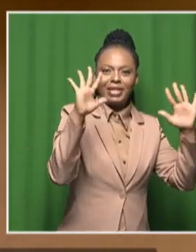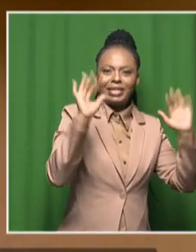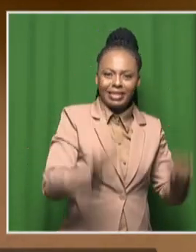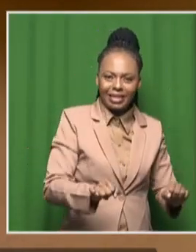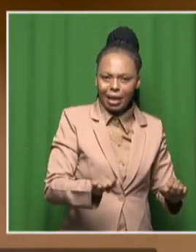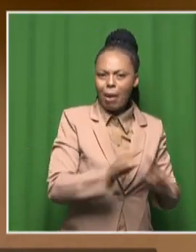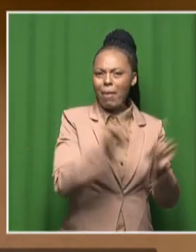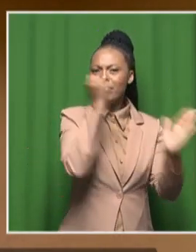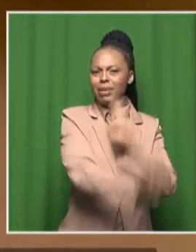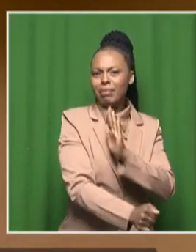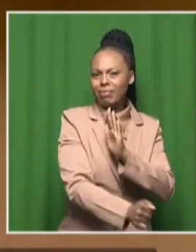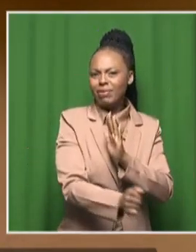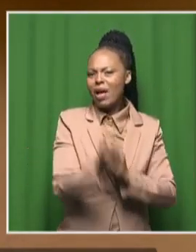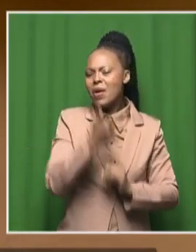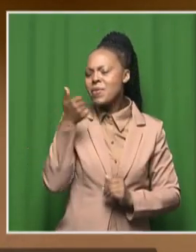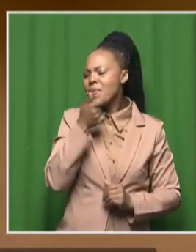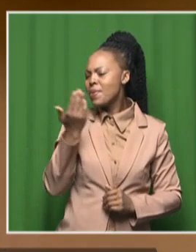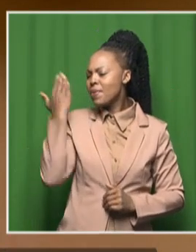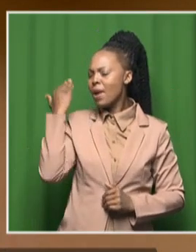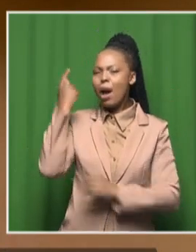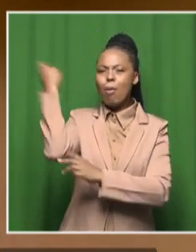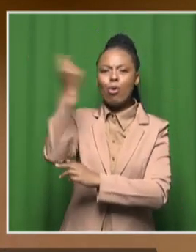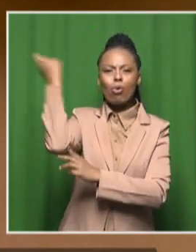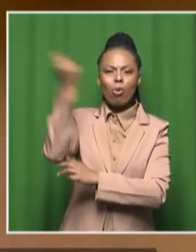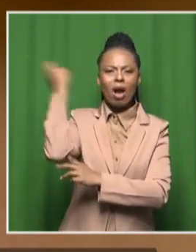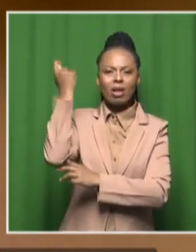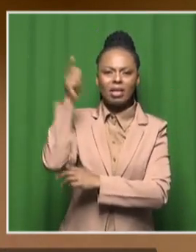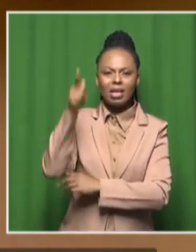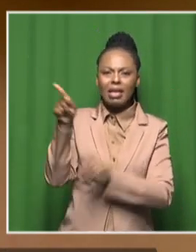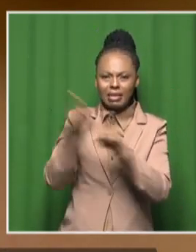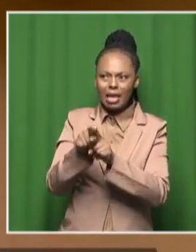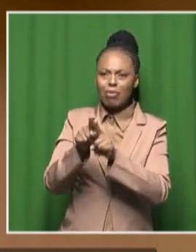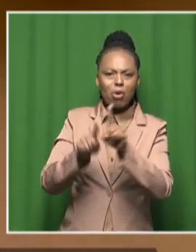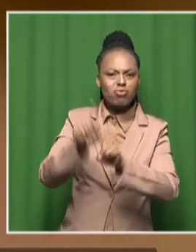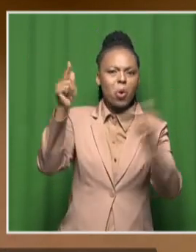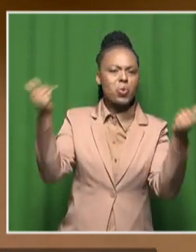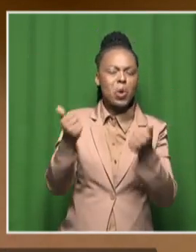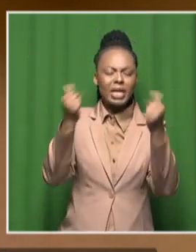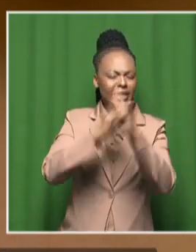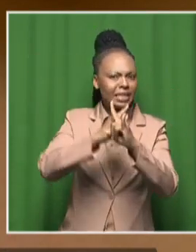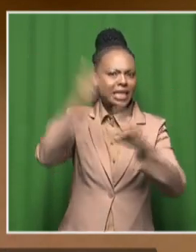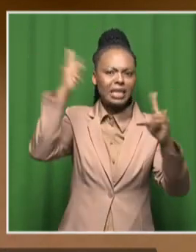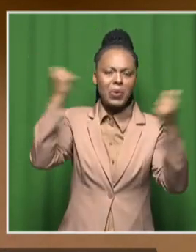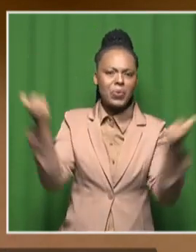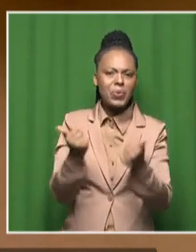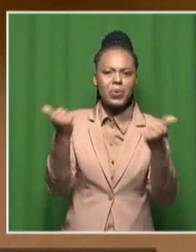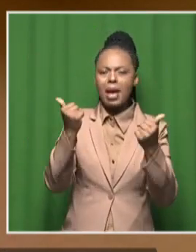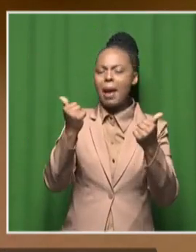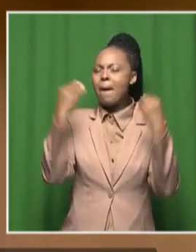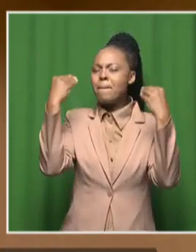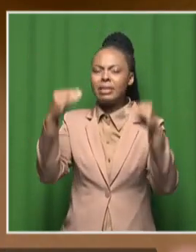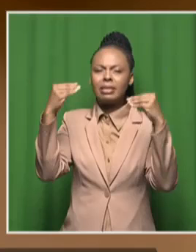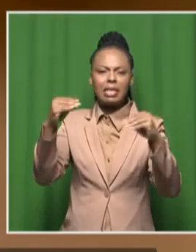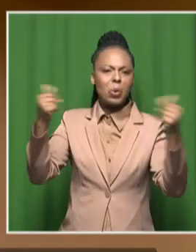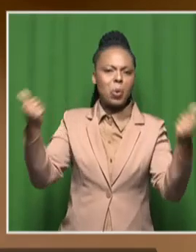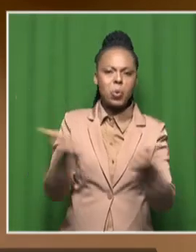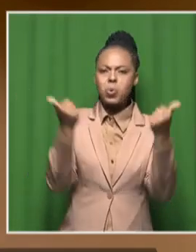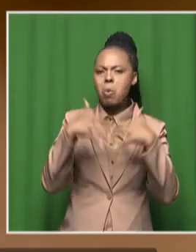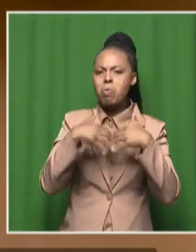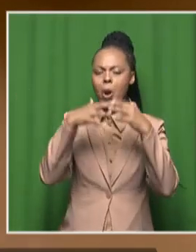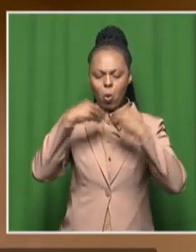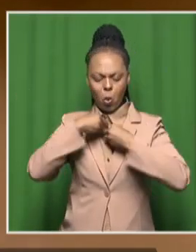in Polokwane, my town, who were their successful partners in business, women, killed by one